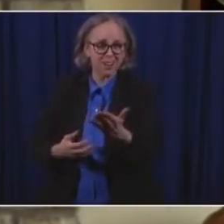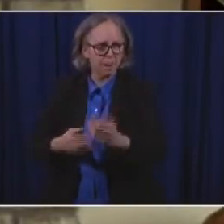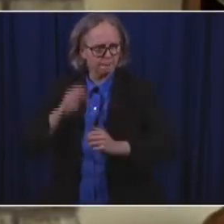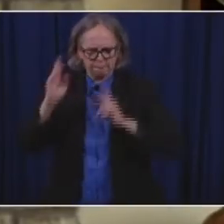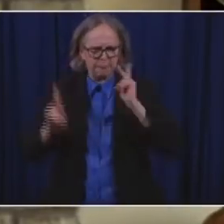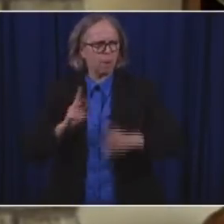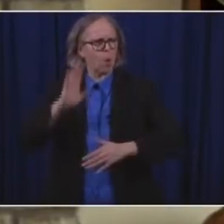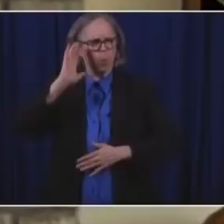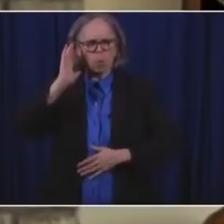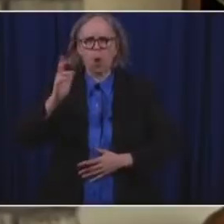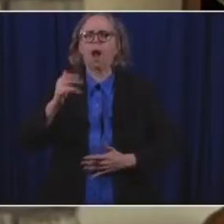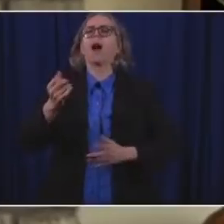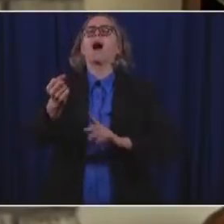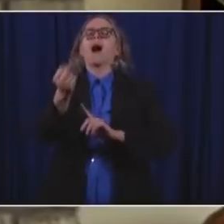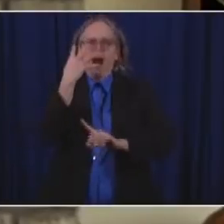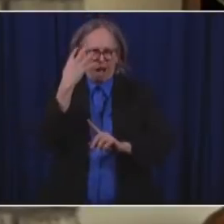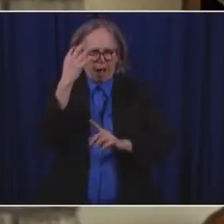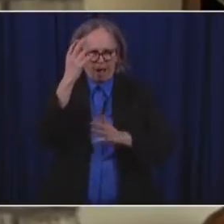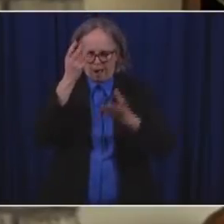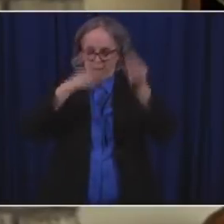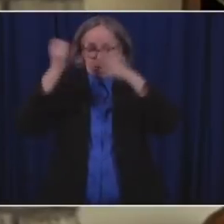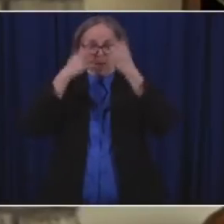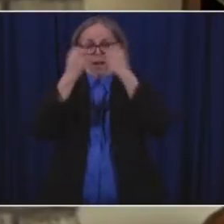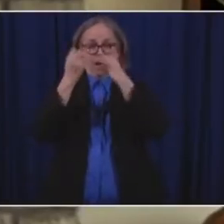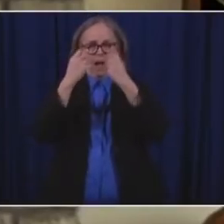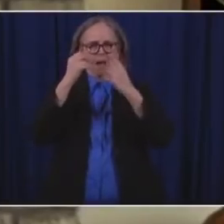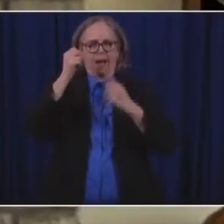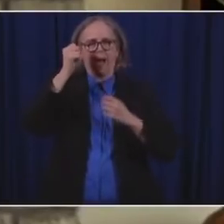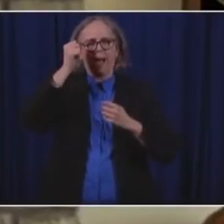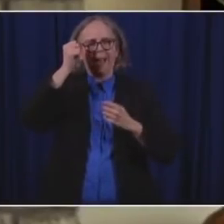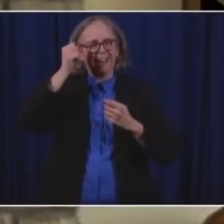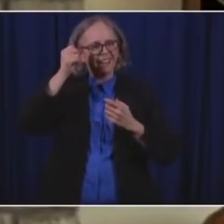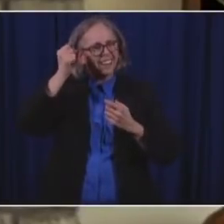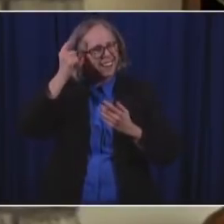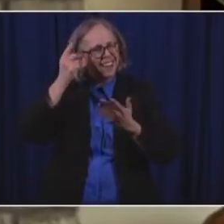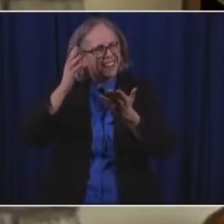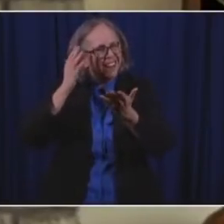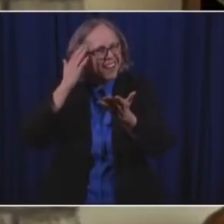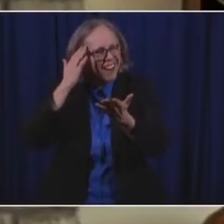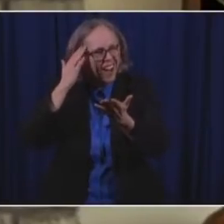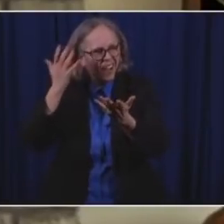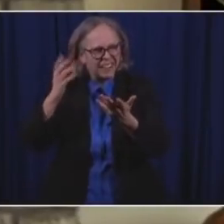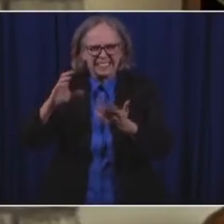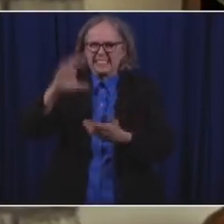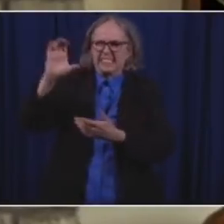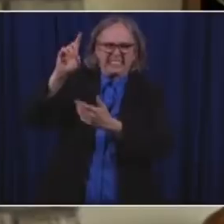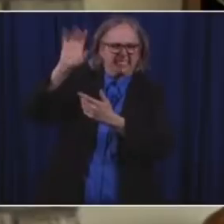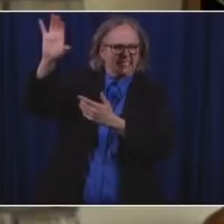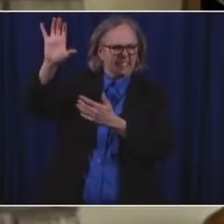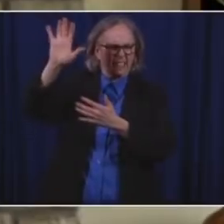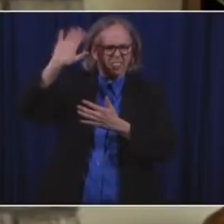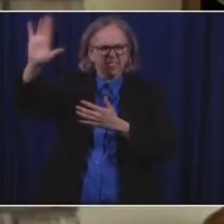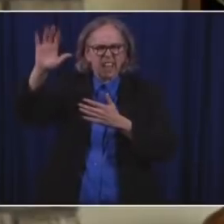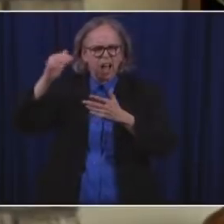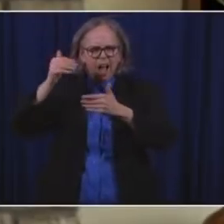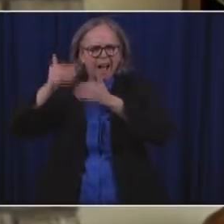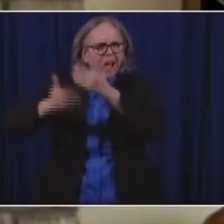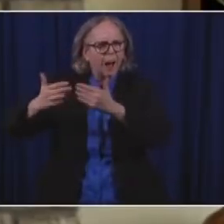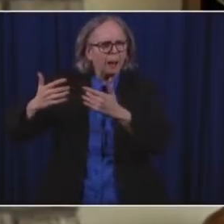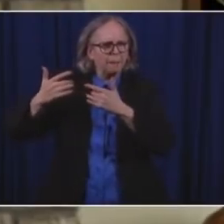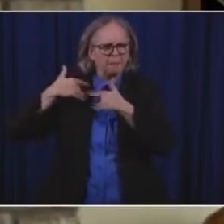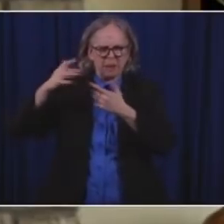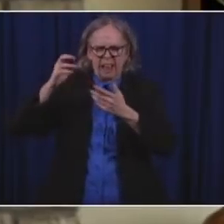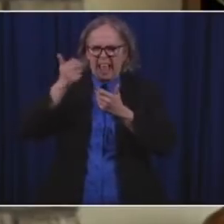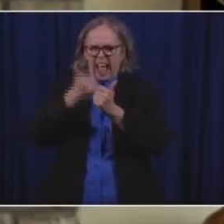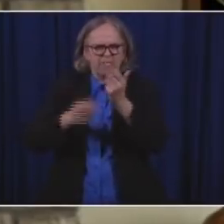them in the next several weeks, simply because of what the CDC is going through in the process. It will be the